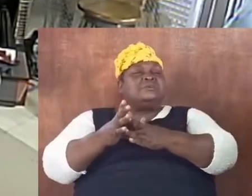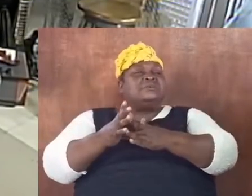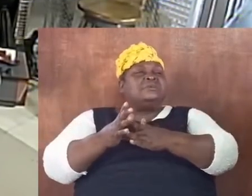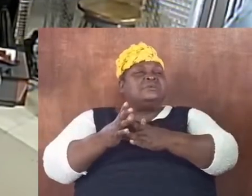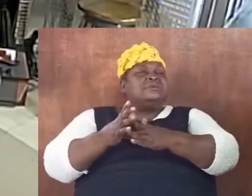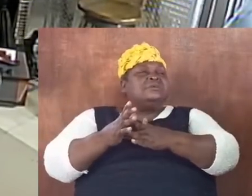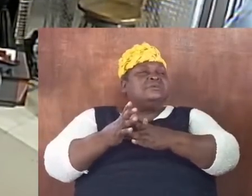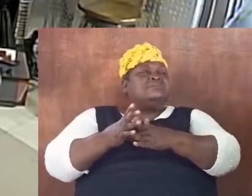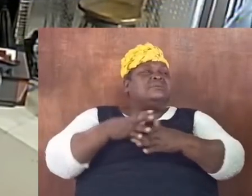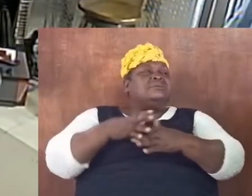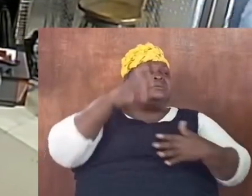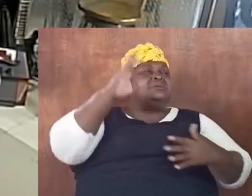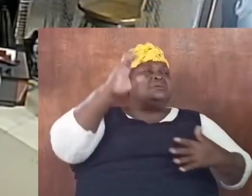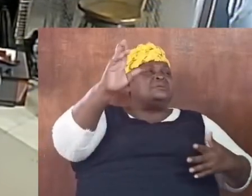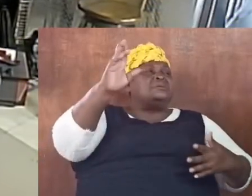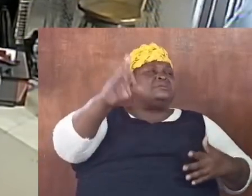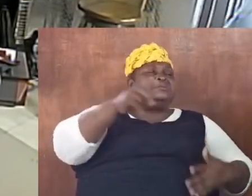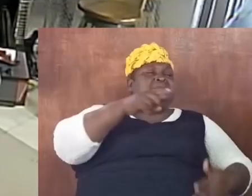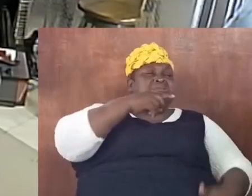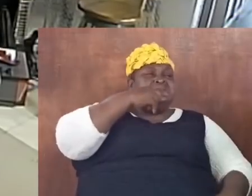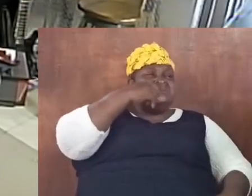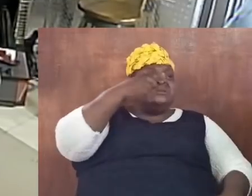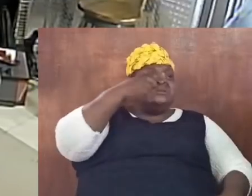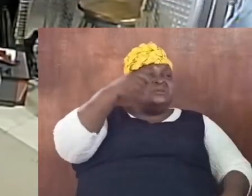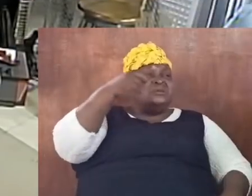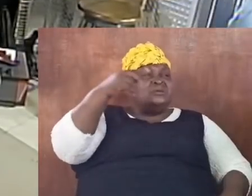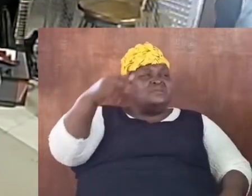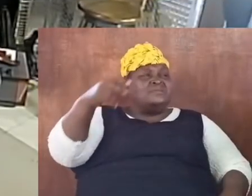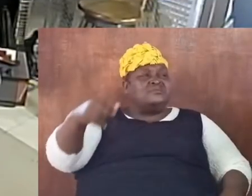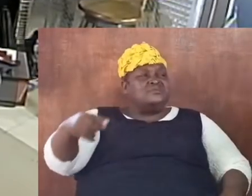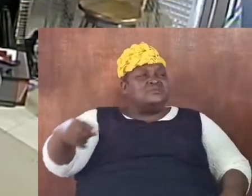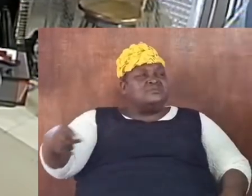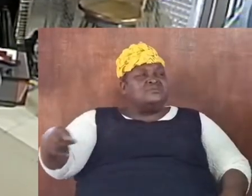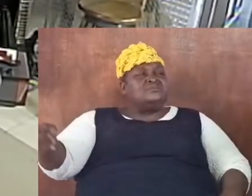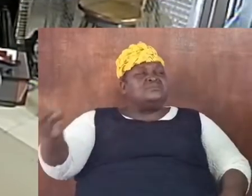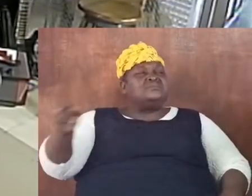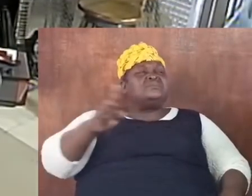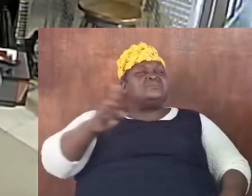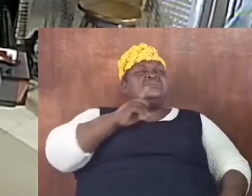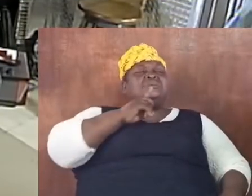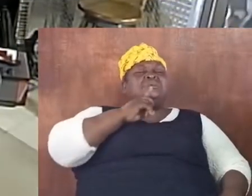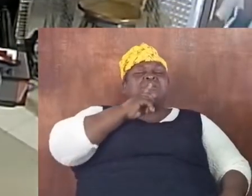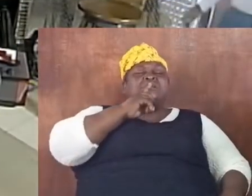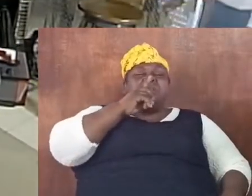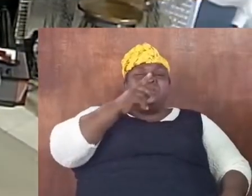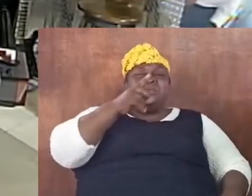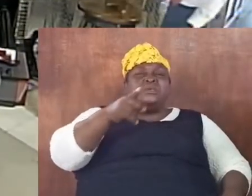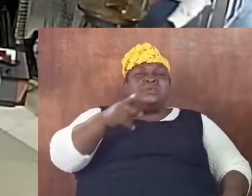Jesus, he speaks the truth.